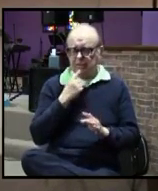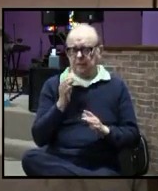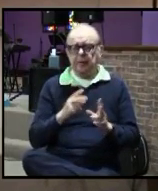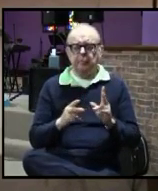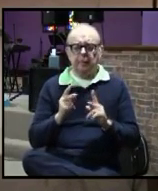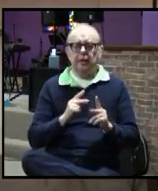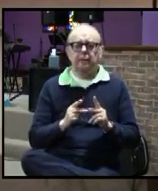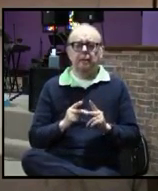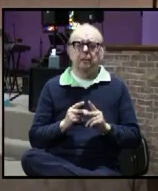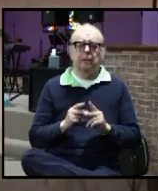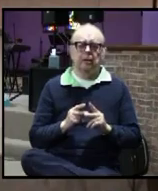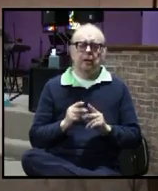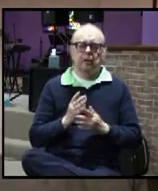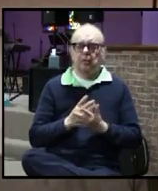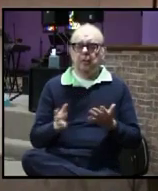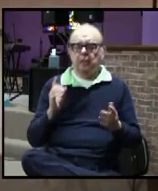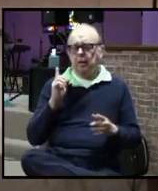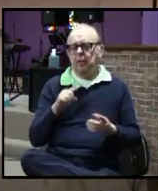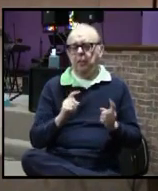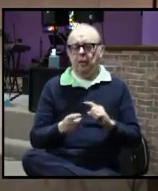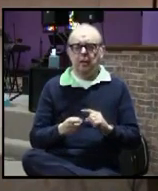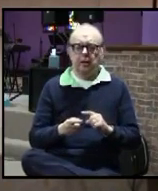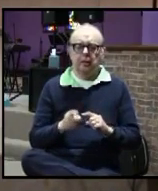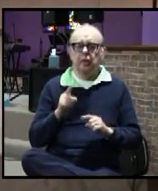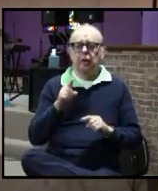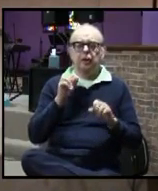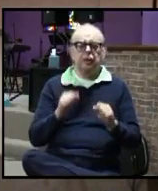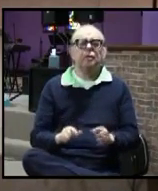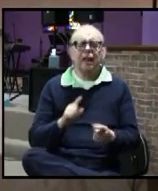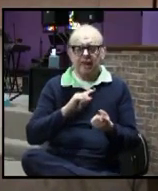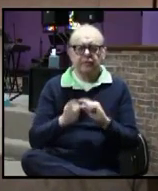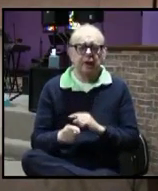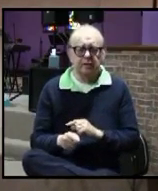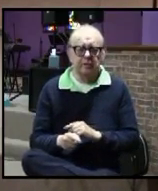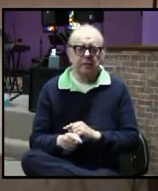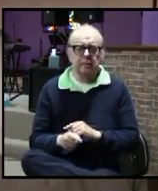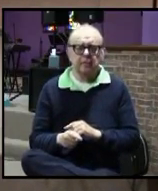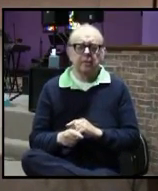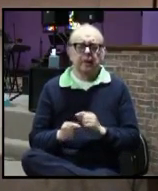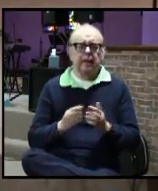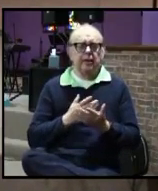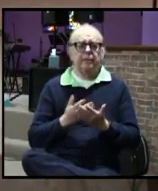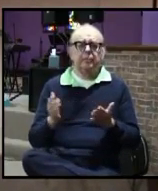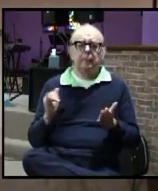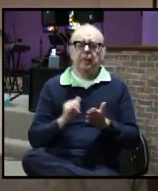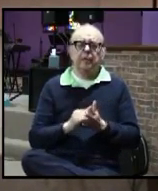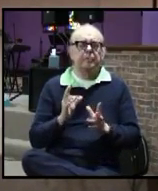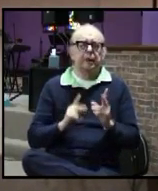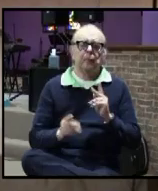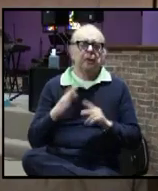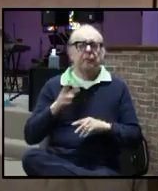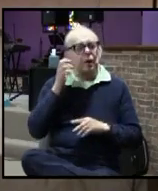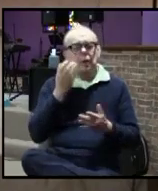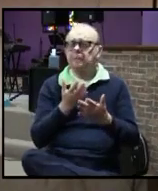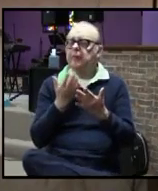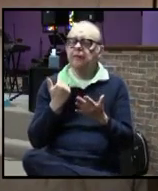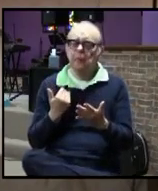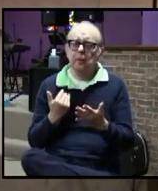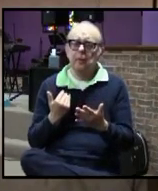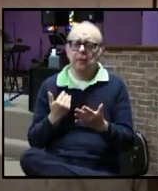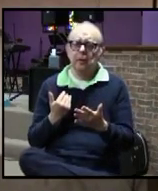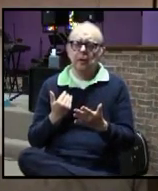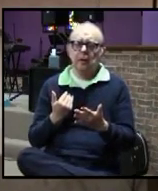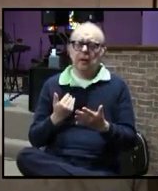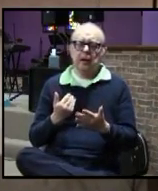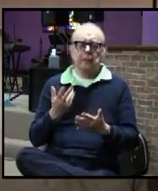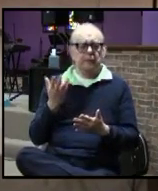these people. Listen, something needs to change and you can change. And that's something they'd never heard before. Well, what